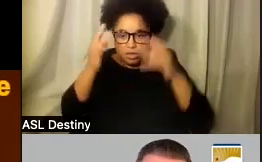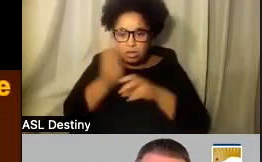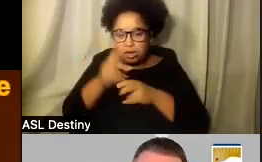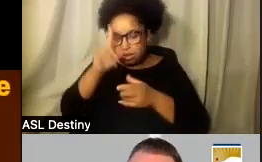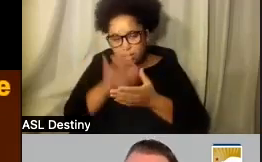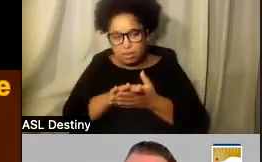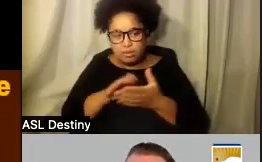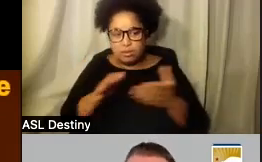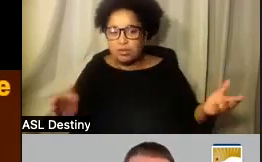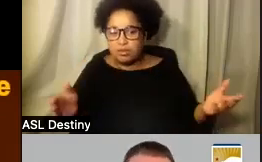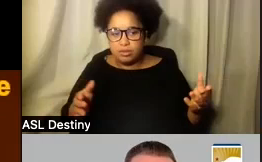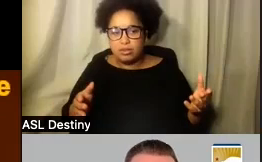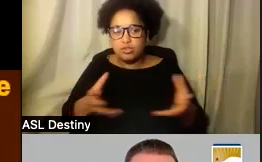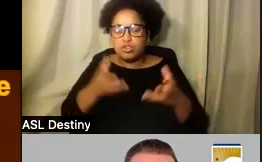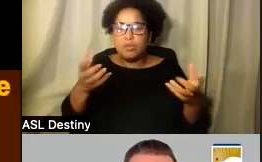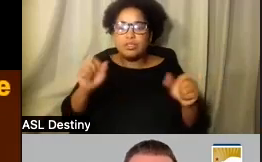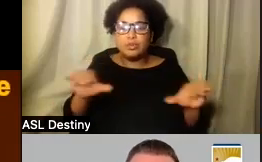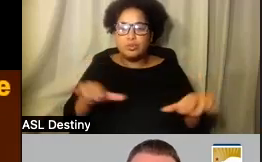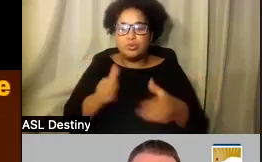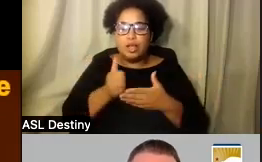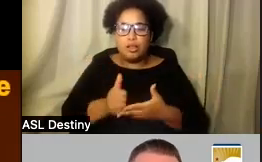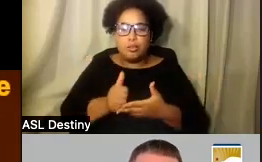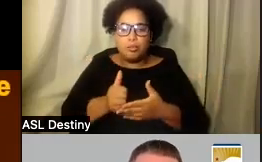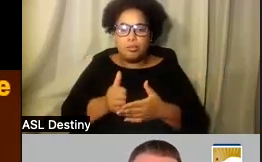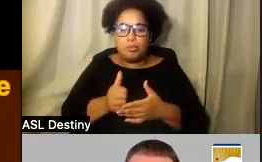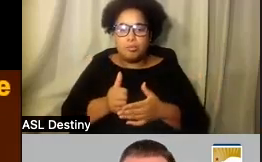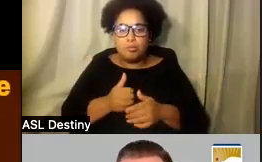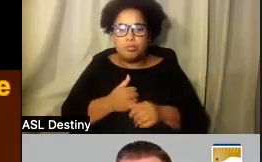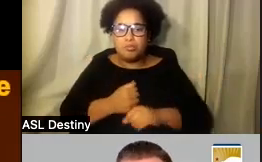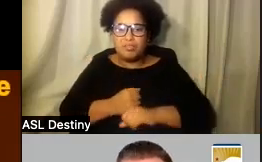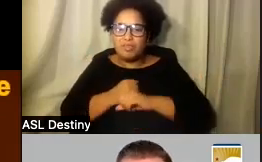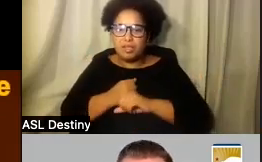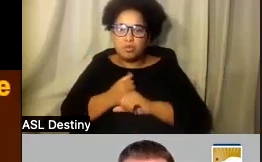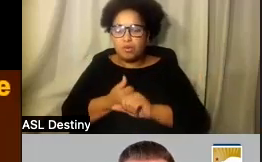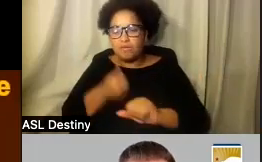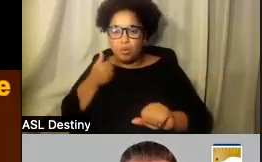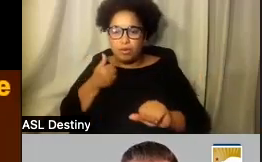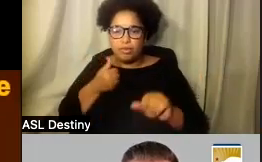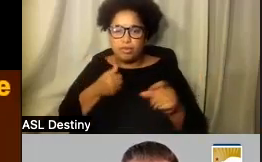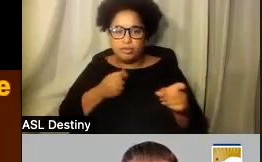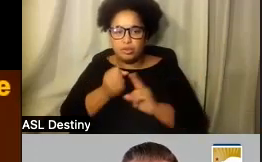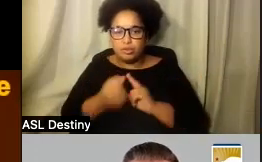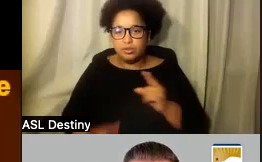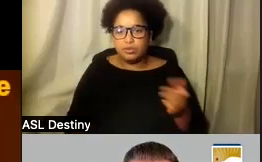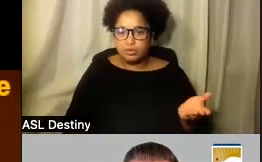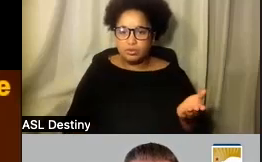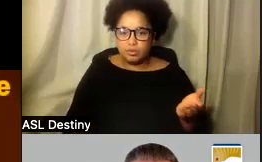do to, you know, help prevent this kind of thing from happening in the future. Next slide, please.